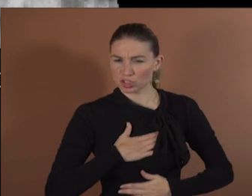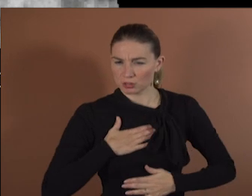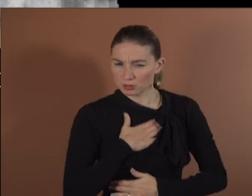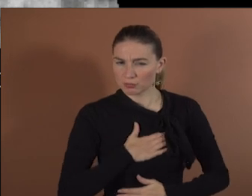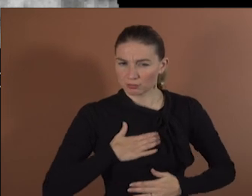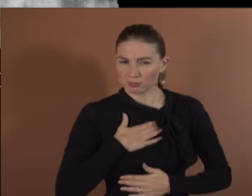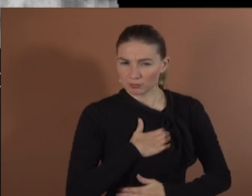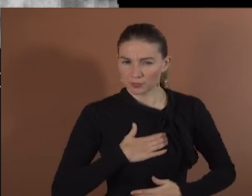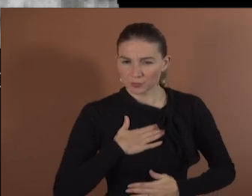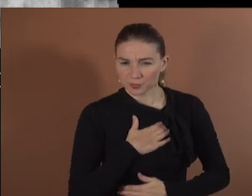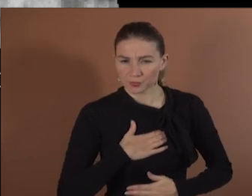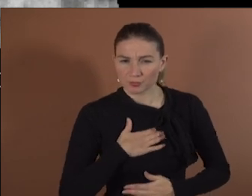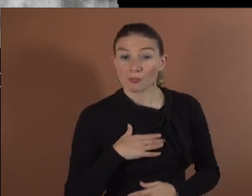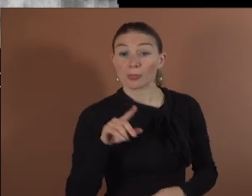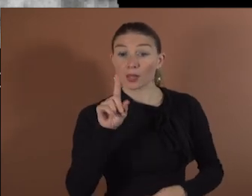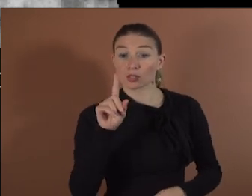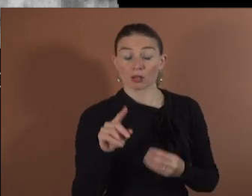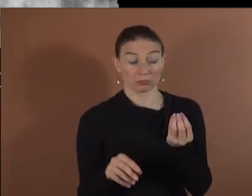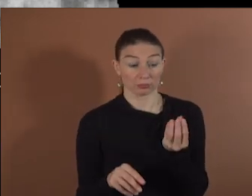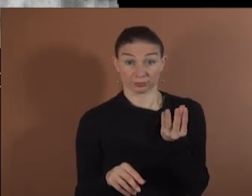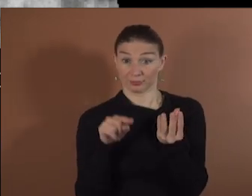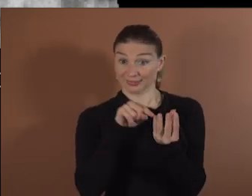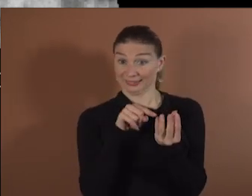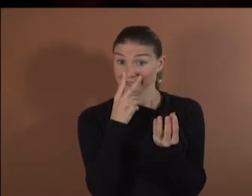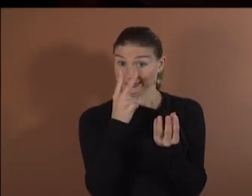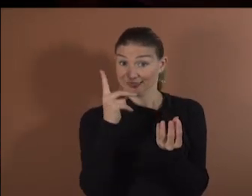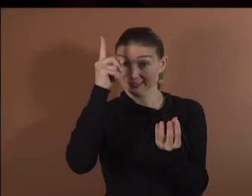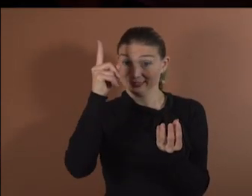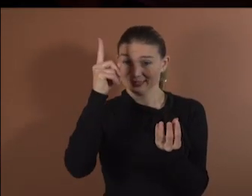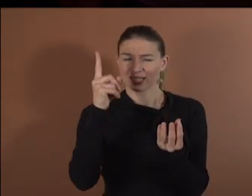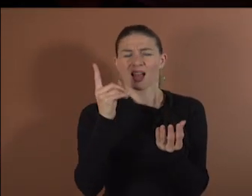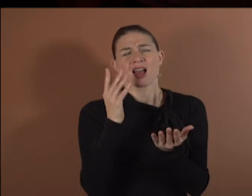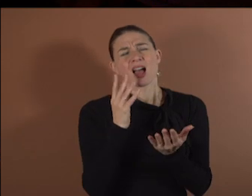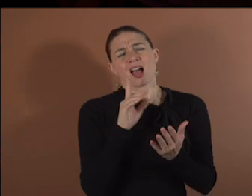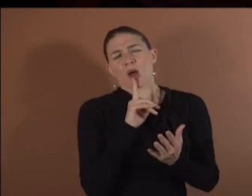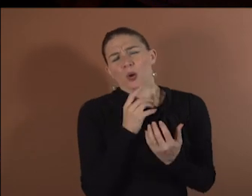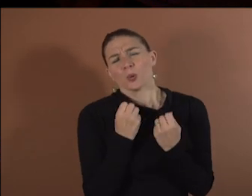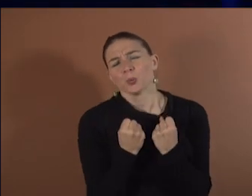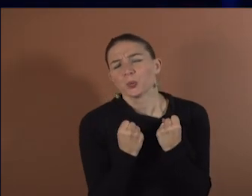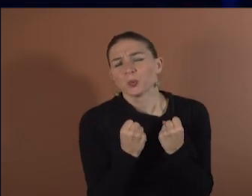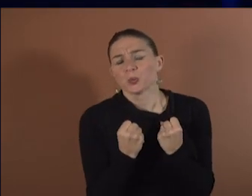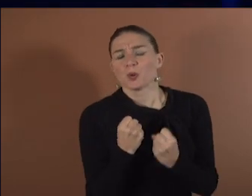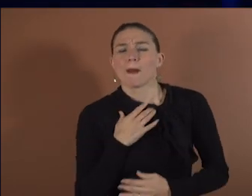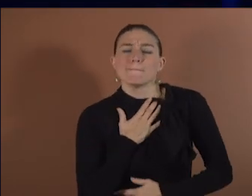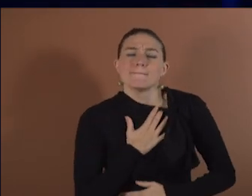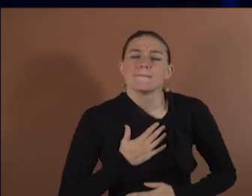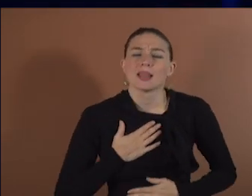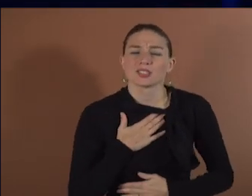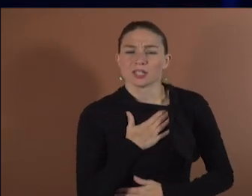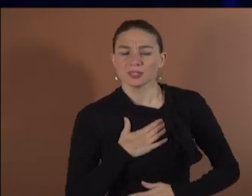usually only active if we experience deep pleasure and reward. So that shows that he can indeed